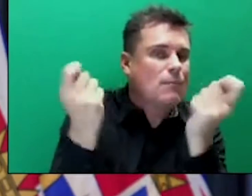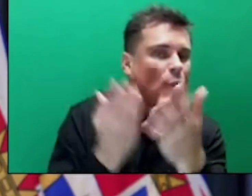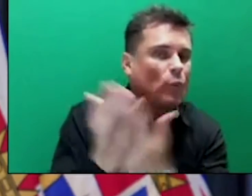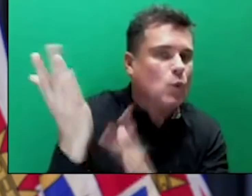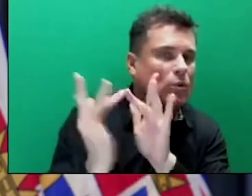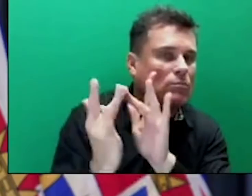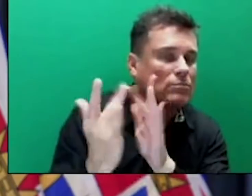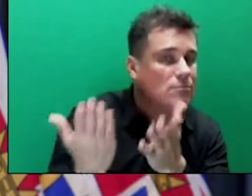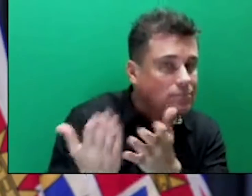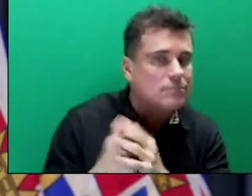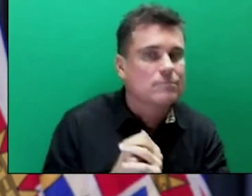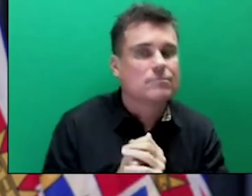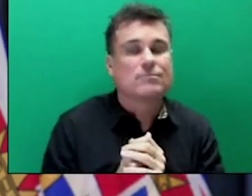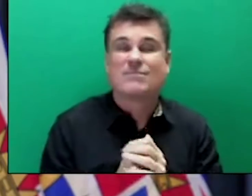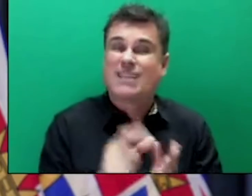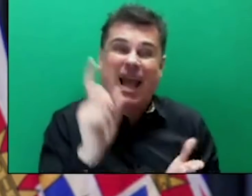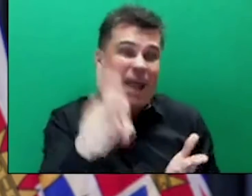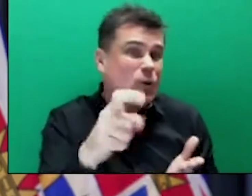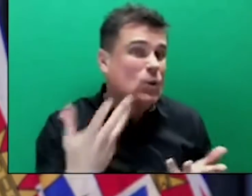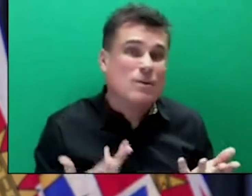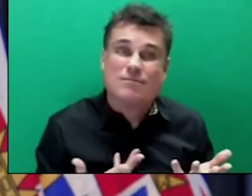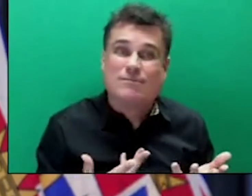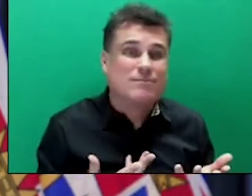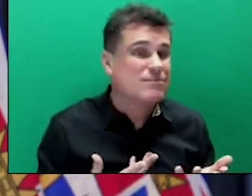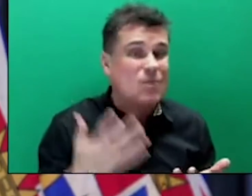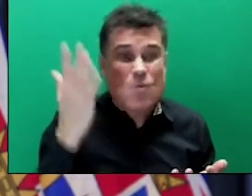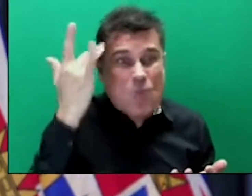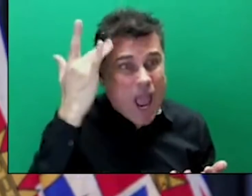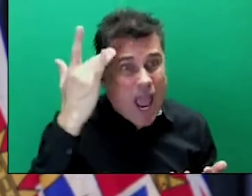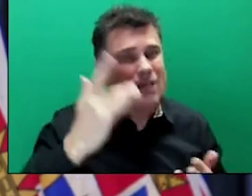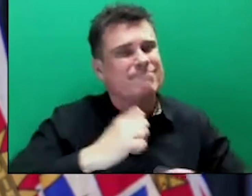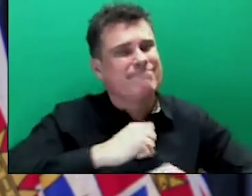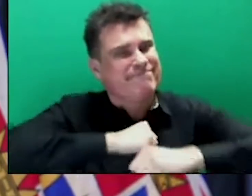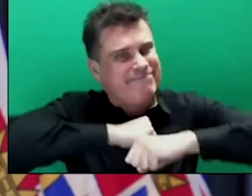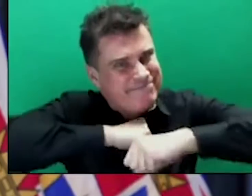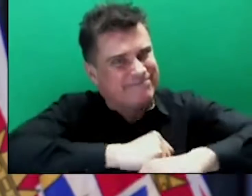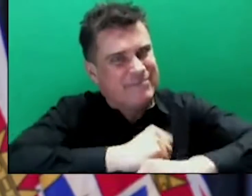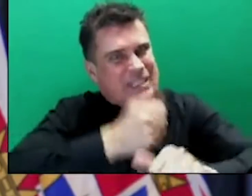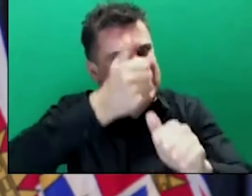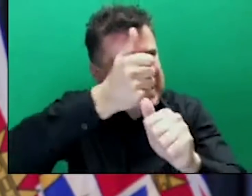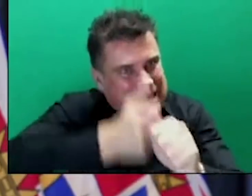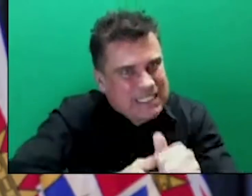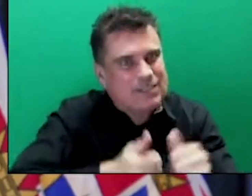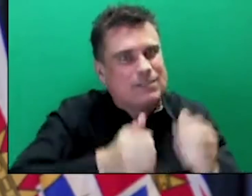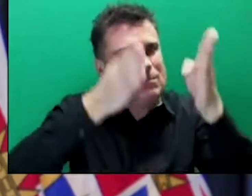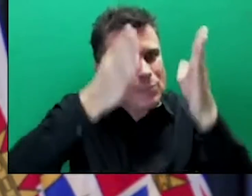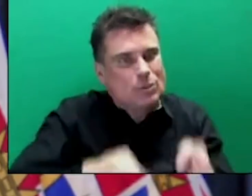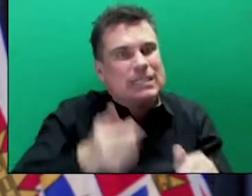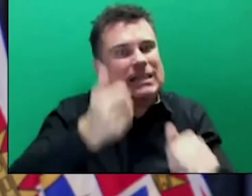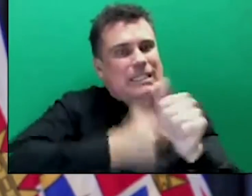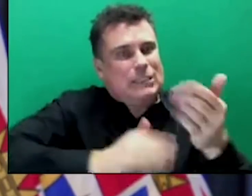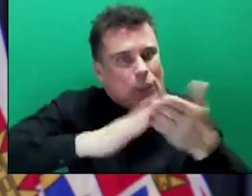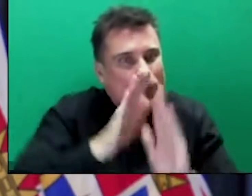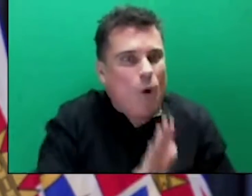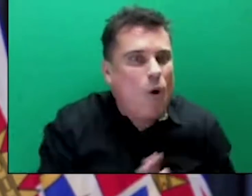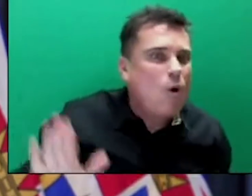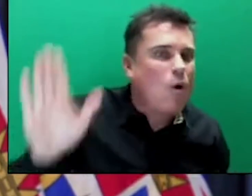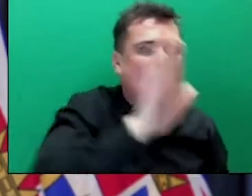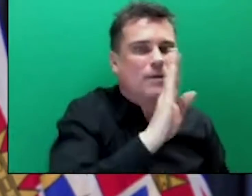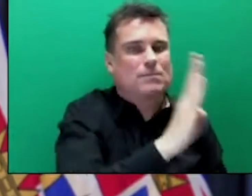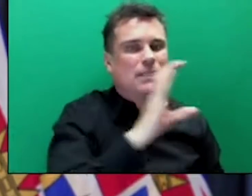to take to protect our communities, and we across the globe are dealing with this pandemic in ways that are